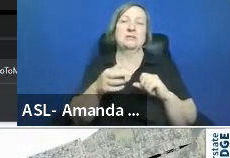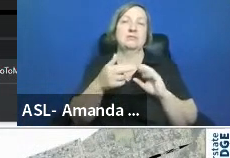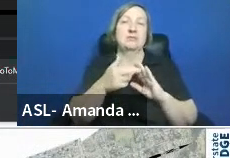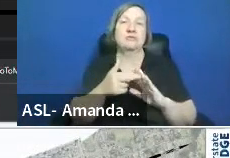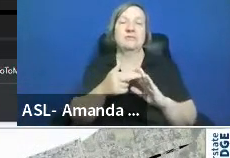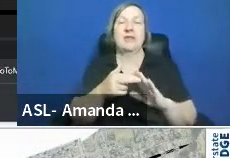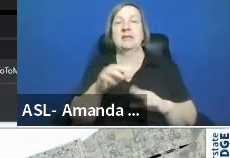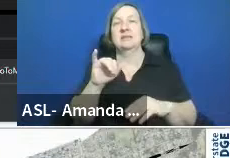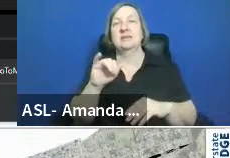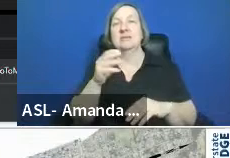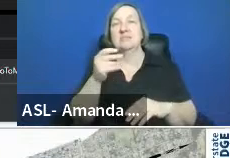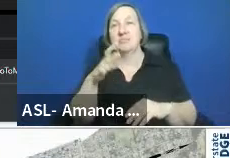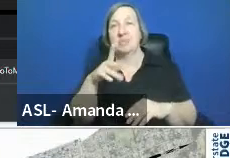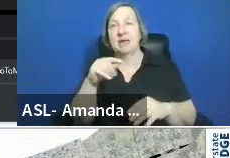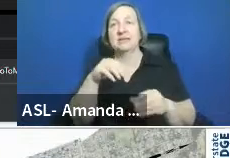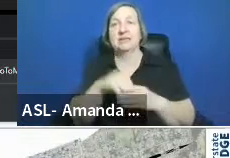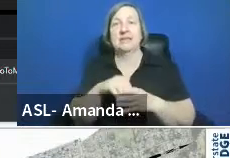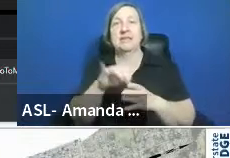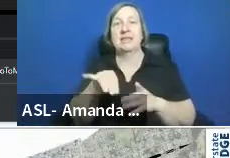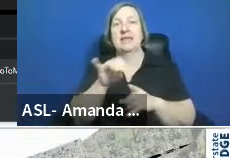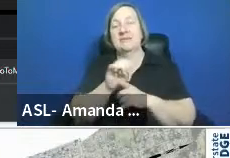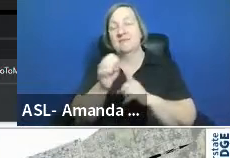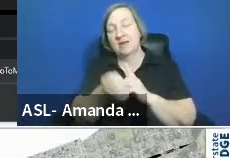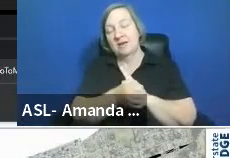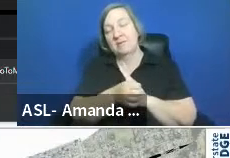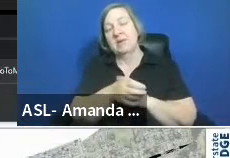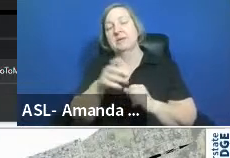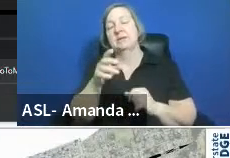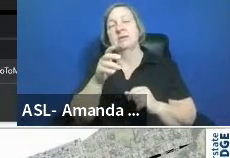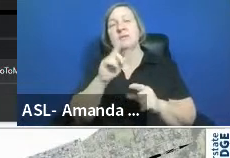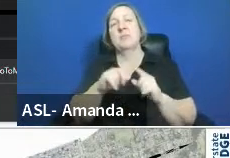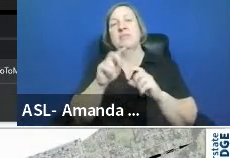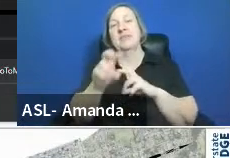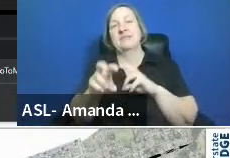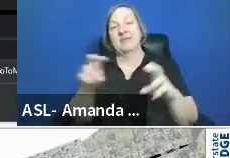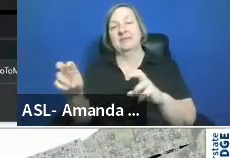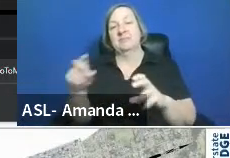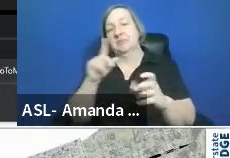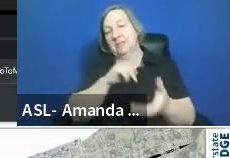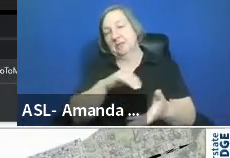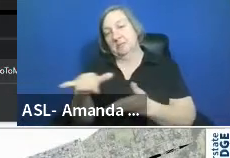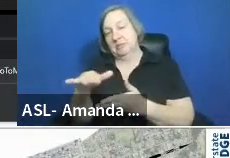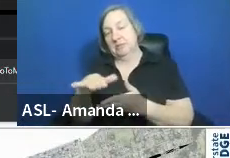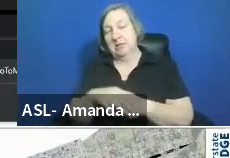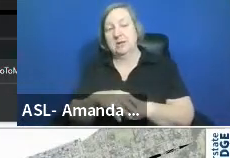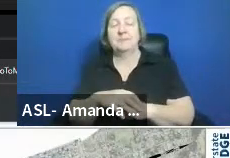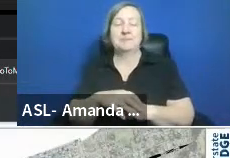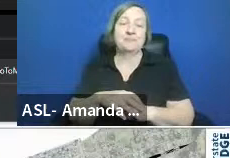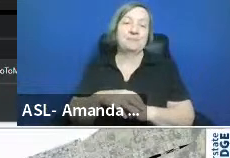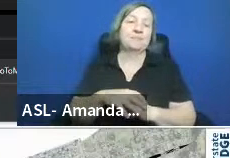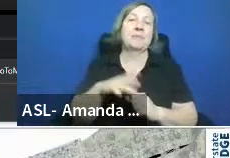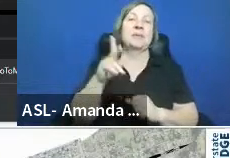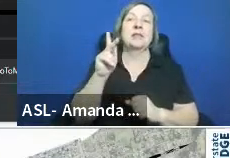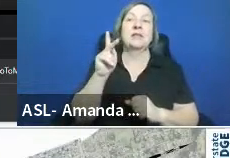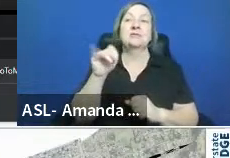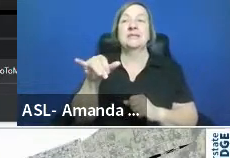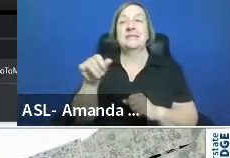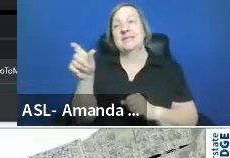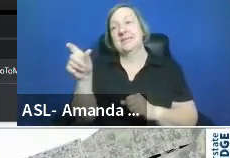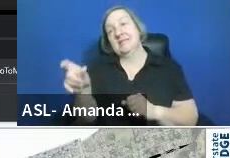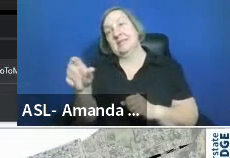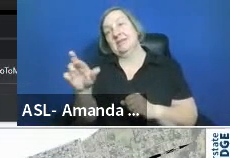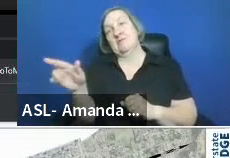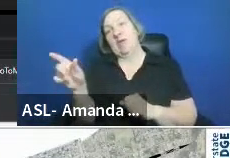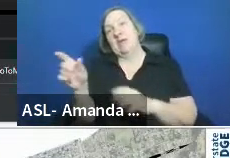in the environmental document. It reflects the investments that are being studied. There's a key in the lower right corner of the map